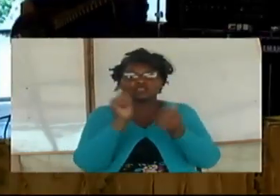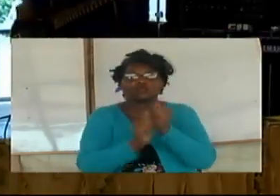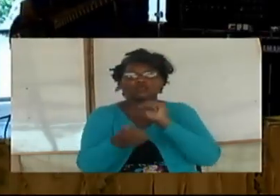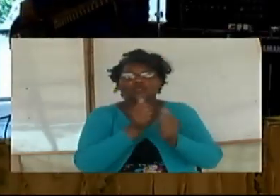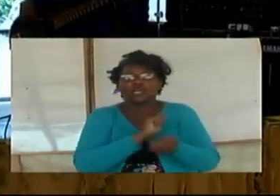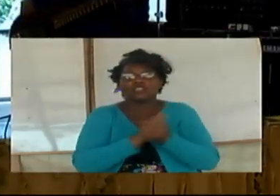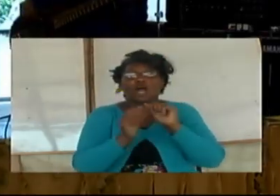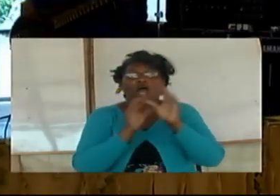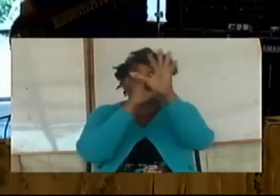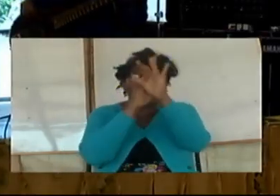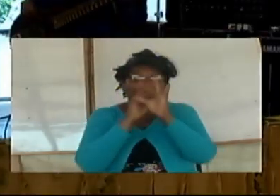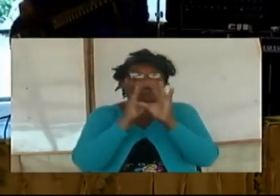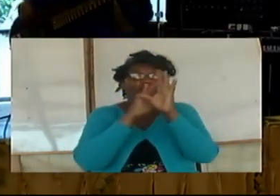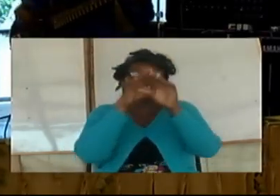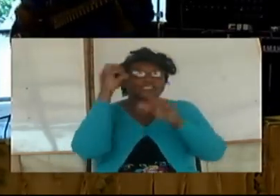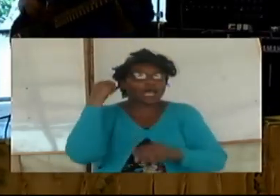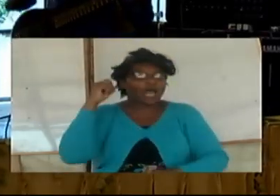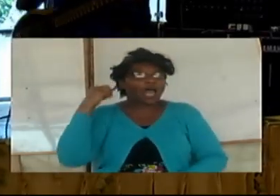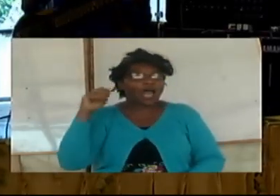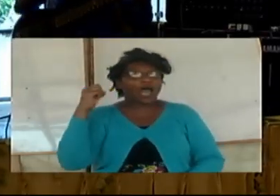to jump and with